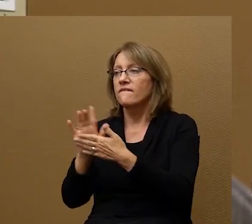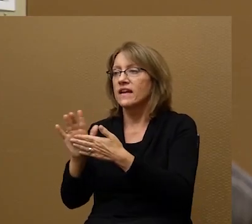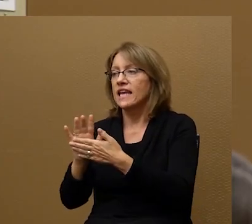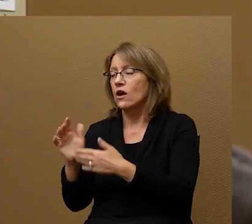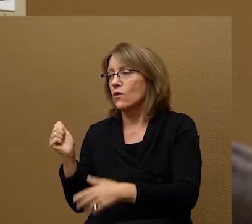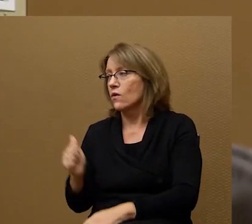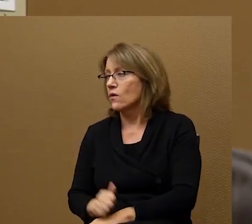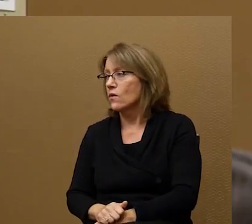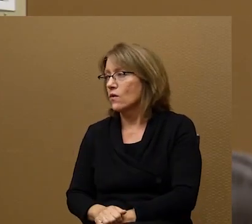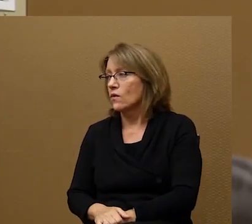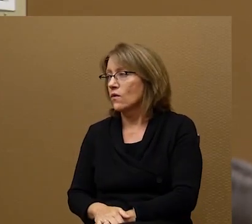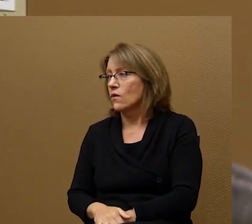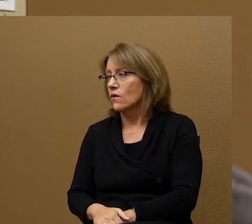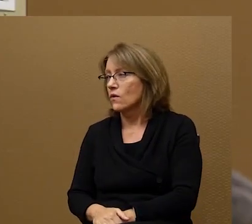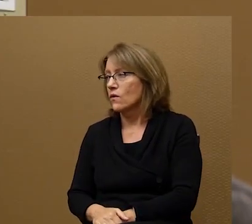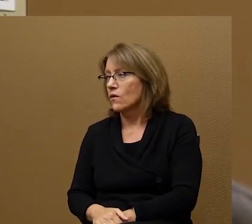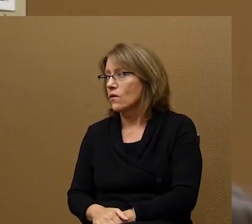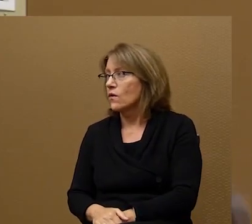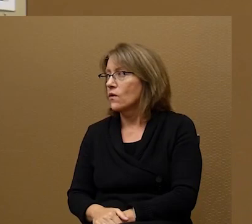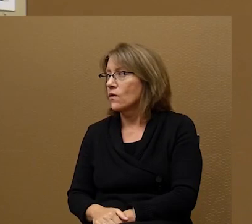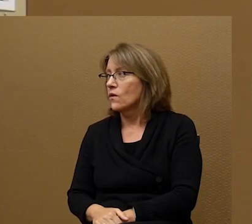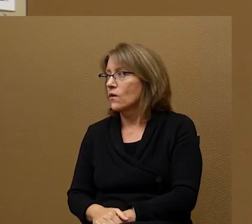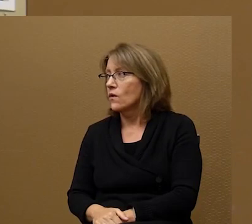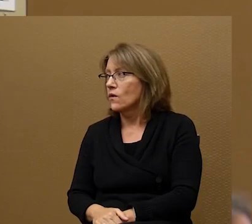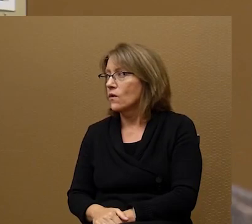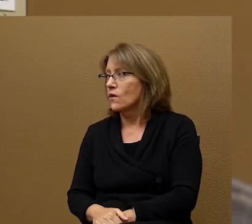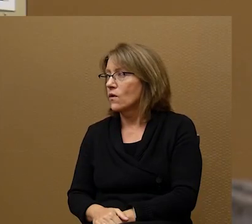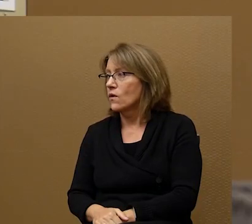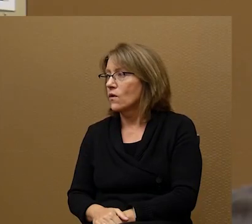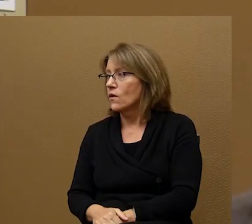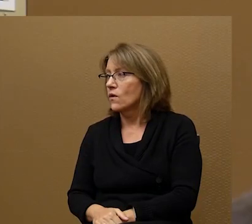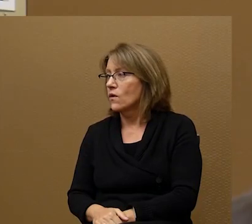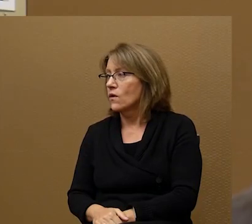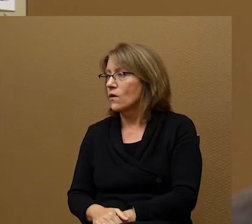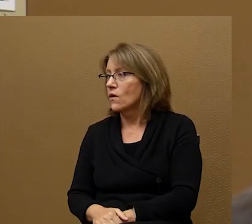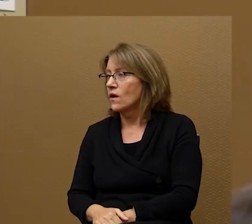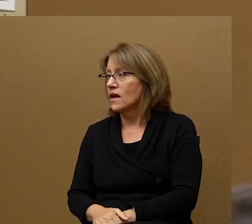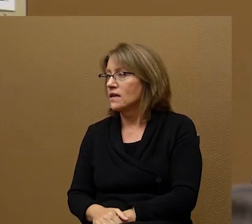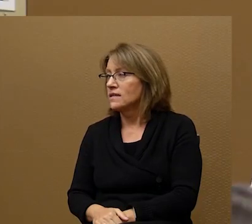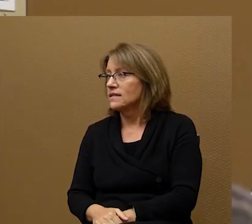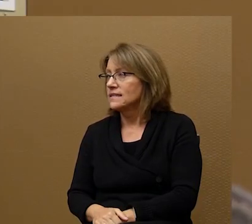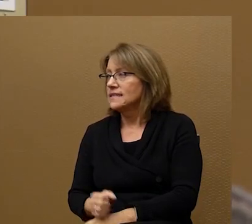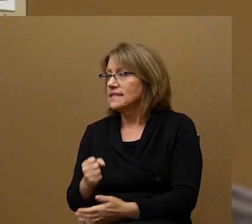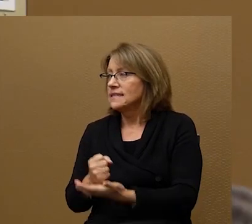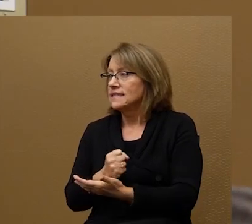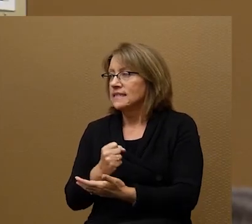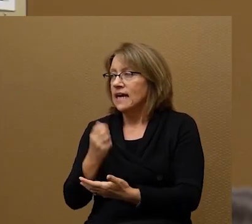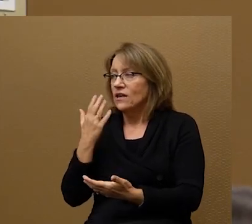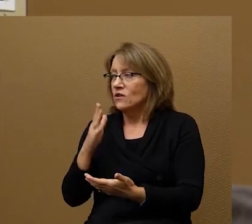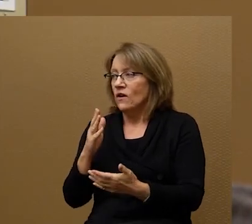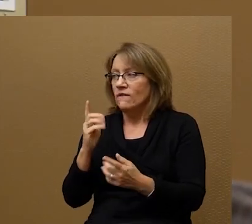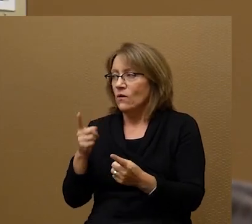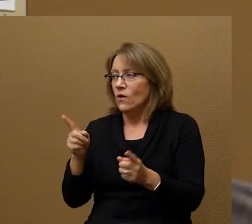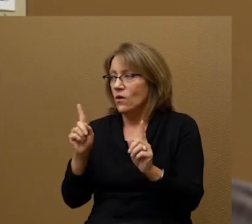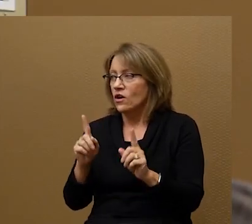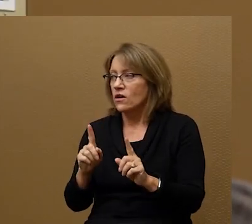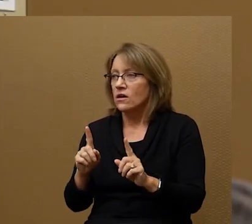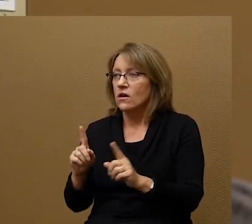And if the video doesn't work, which it's not going to, Oh.